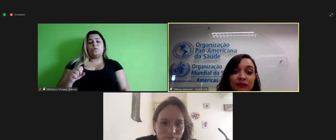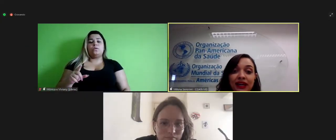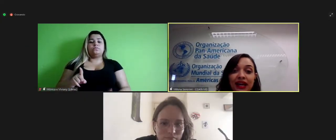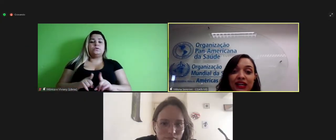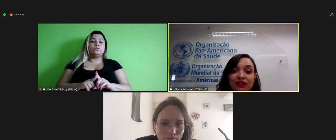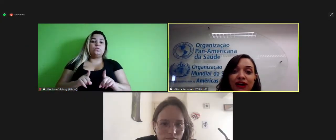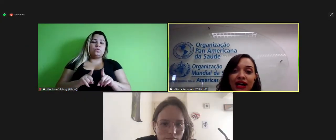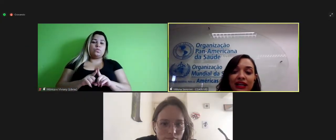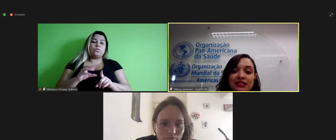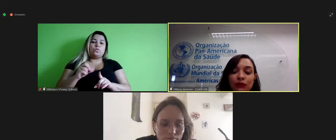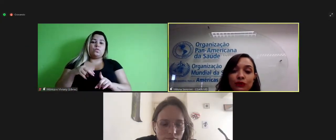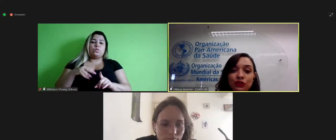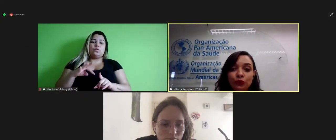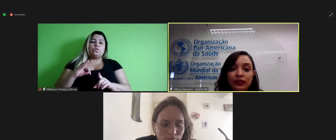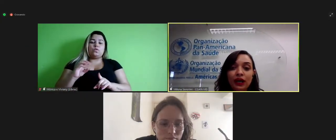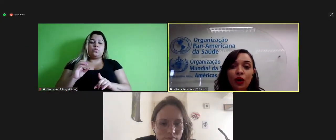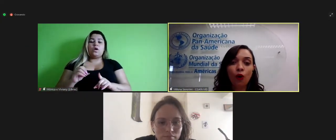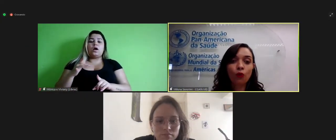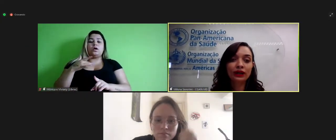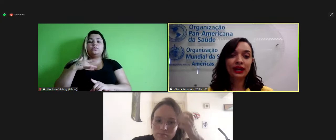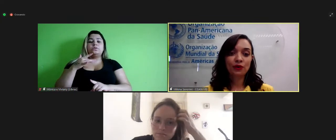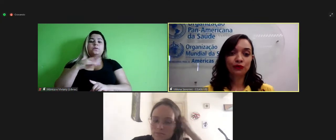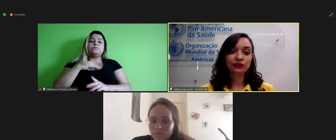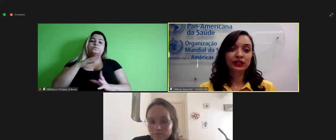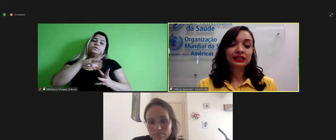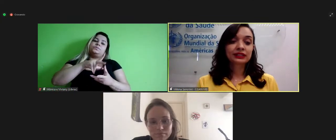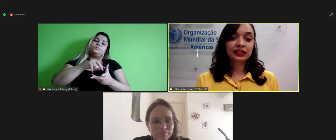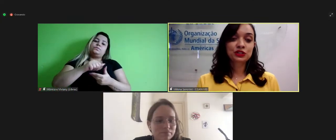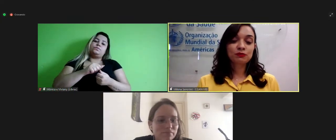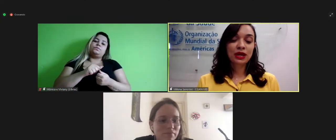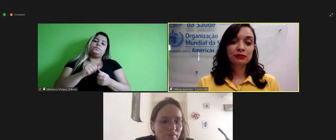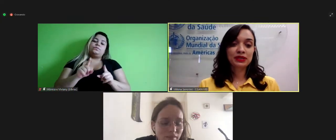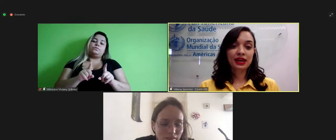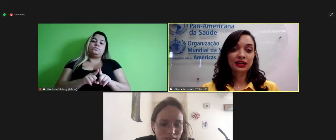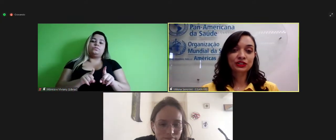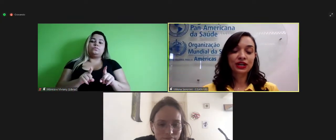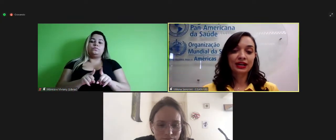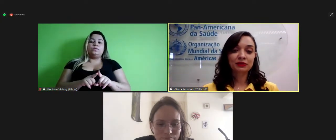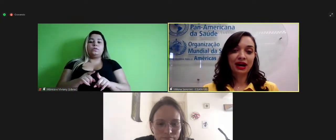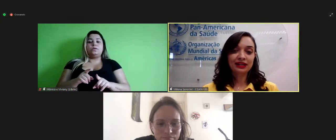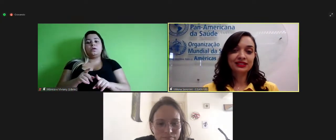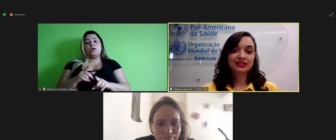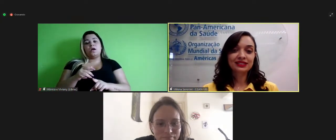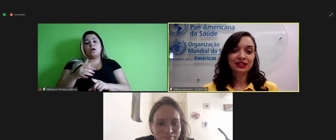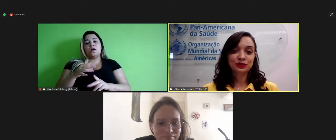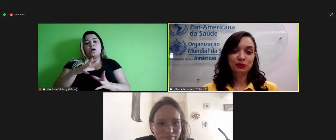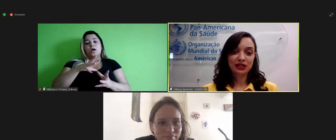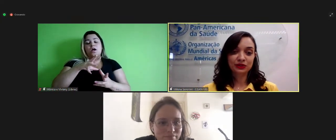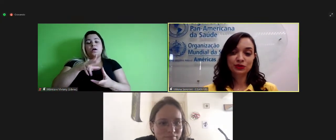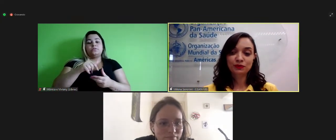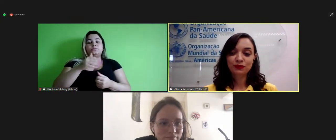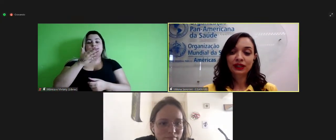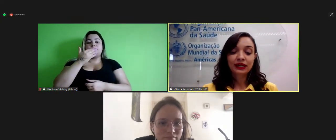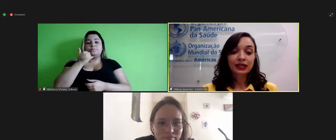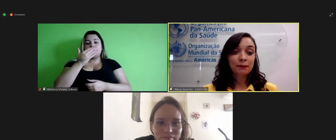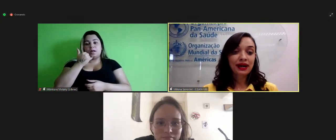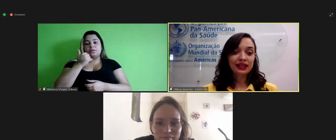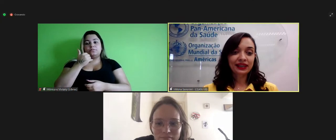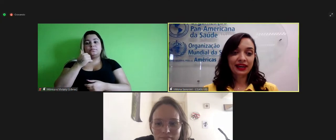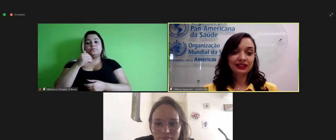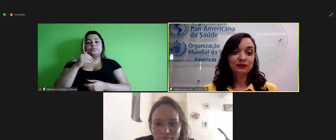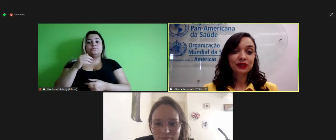the concept of planetary health is connected to One Health, the triad